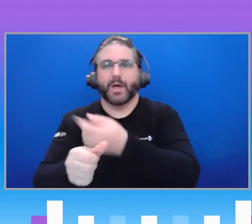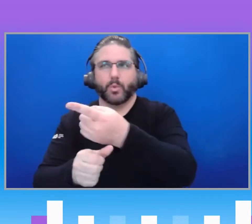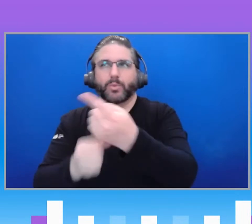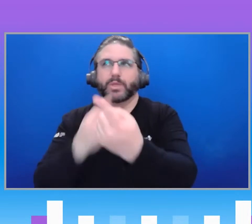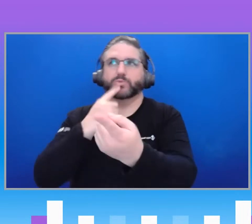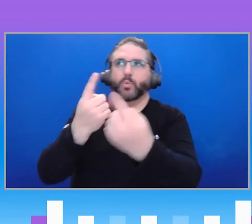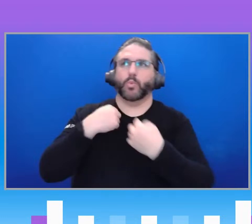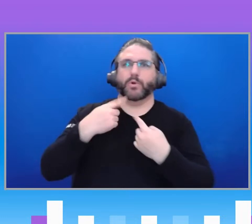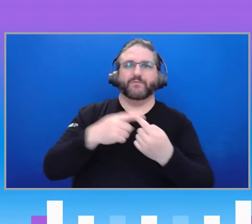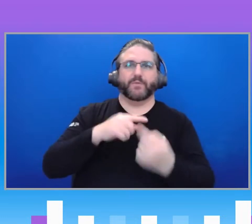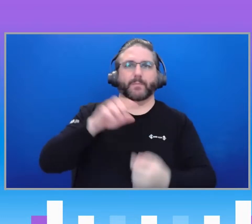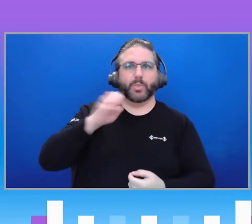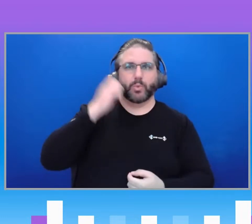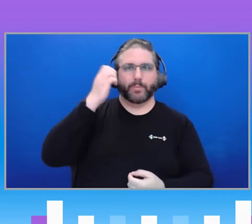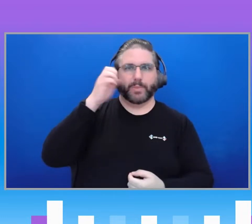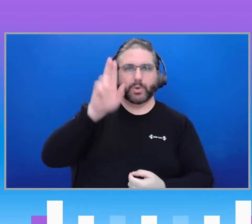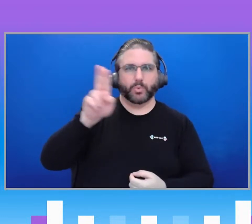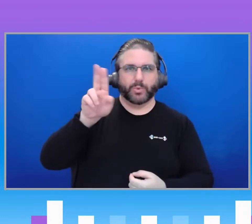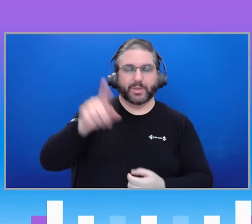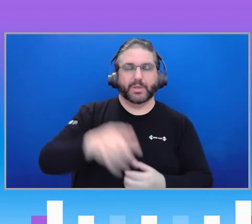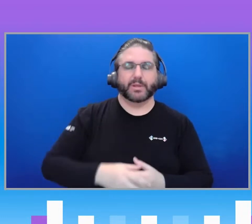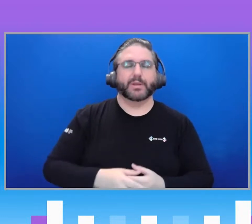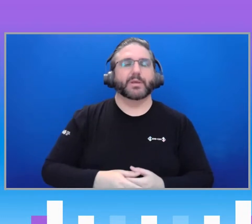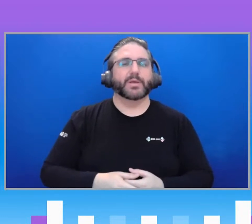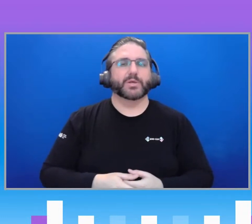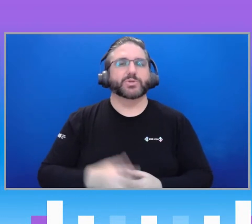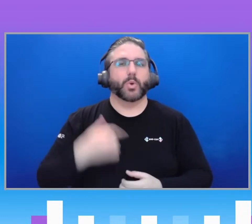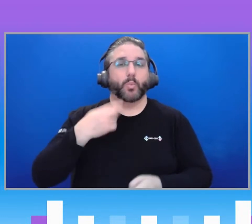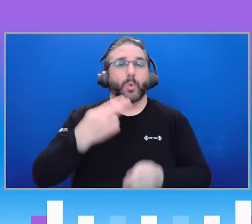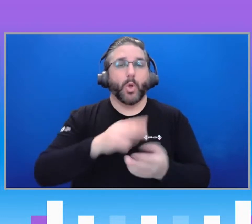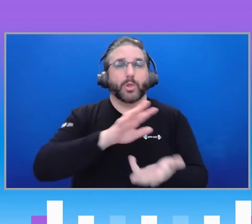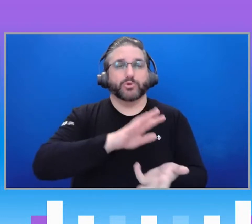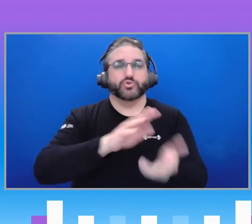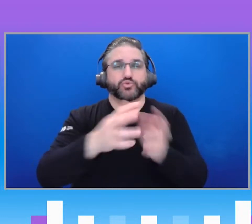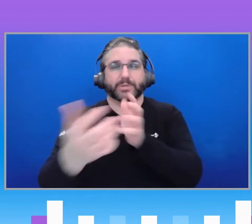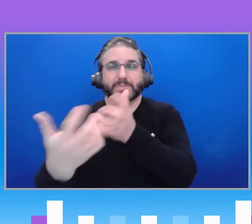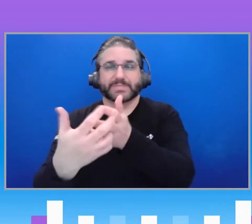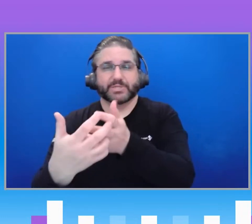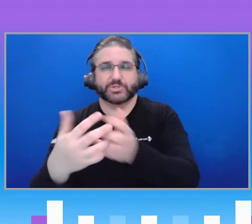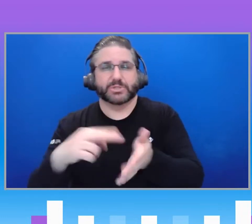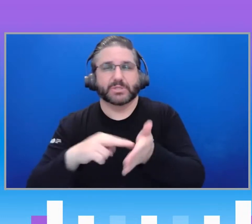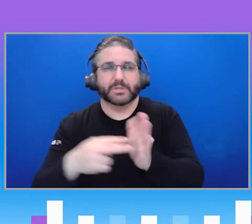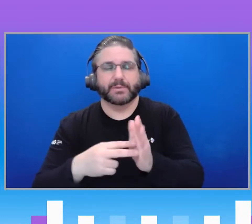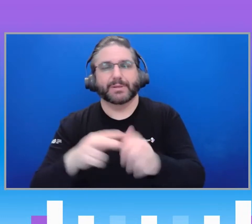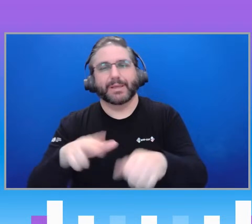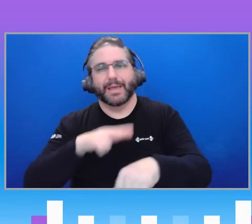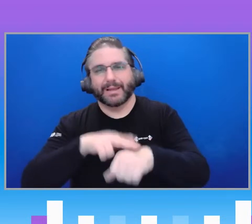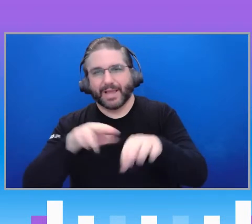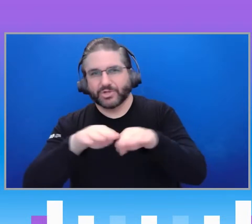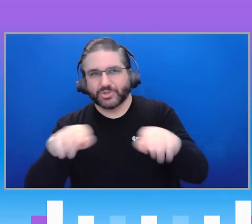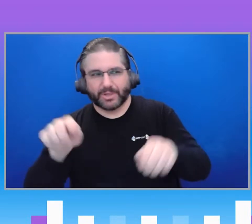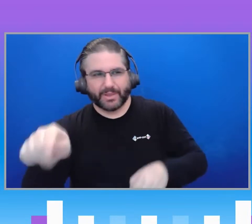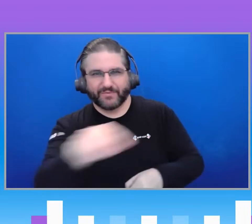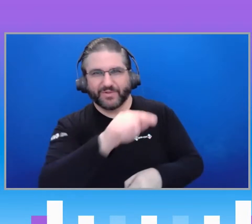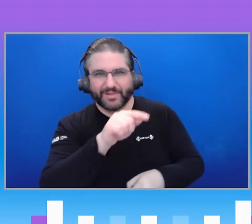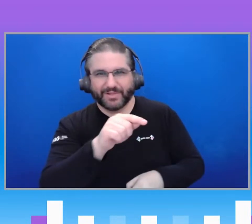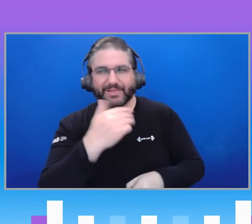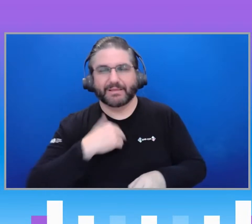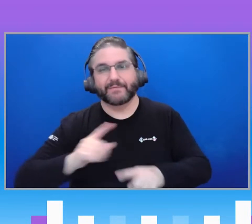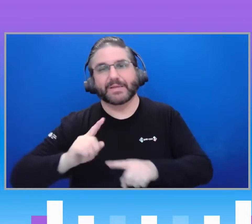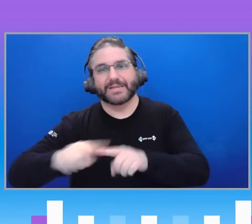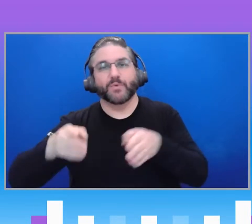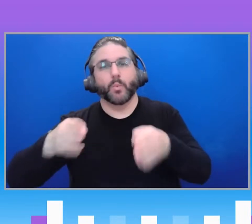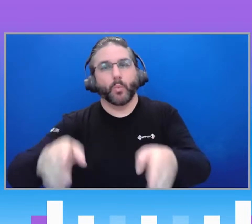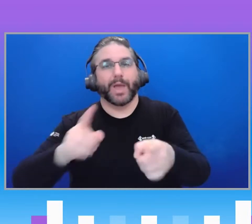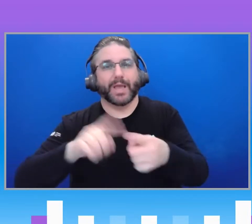So in this, what we call transposition, in these negotiations at national level, obviously, as you can imagine, there are different ways to